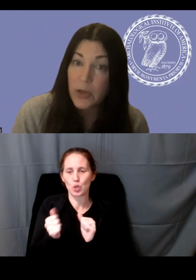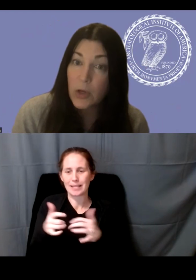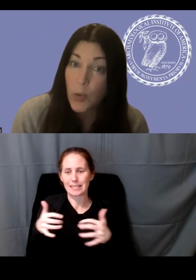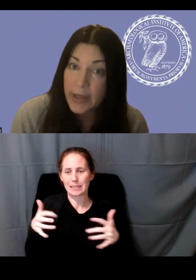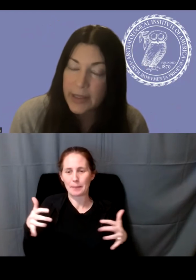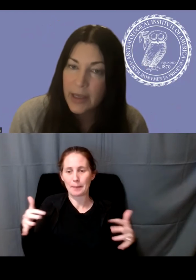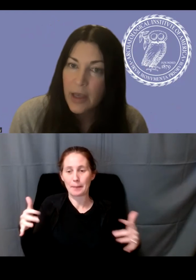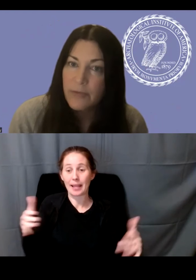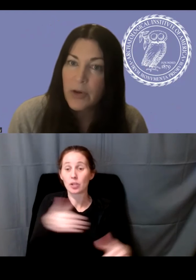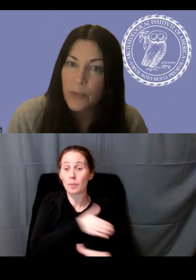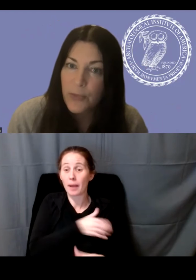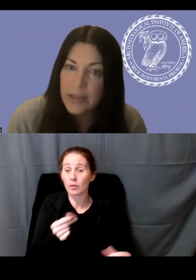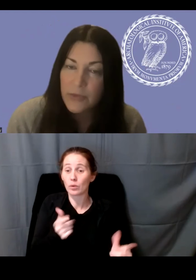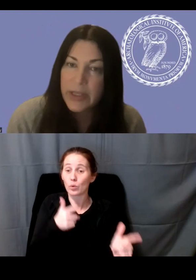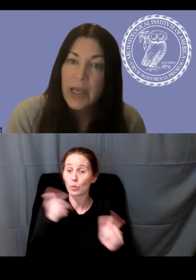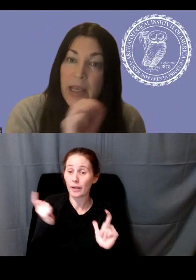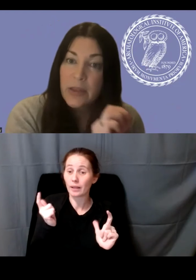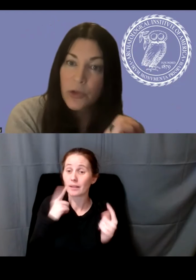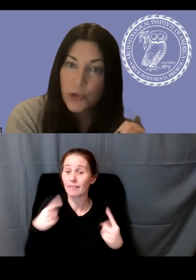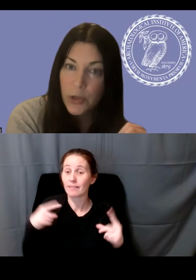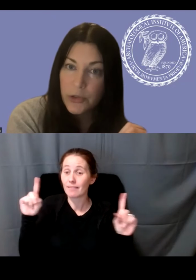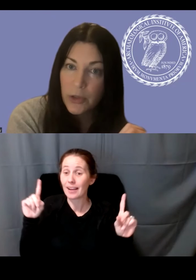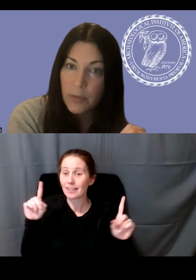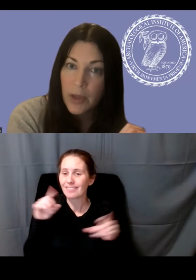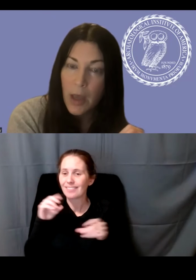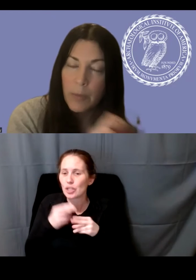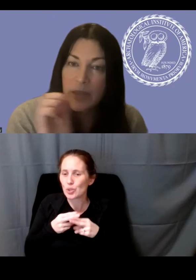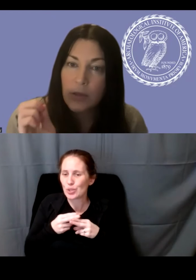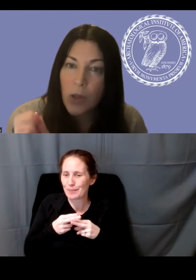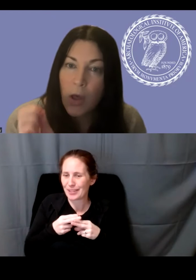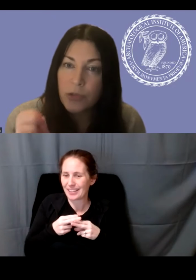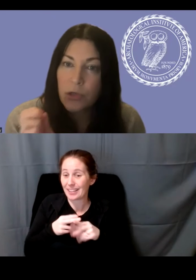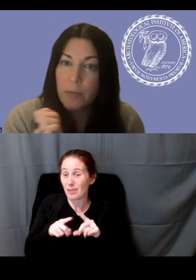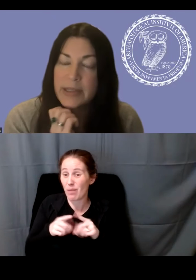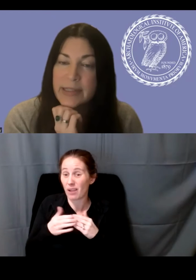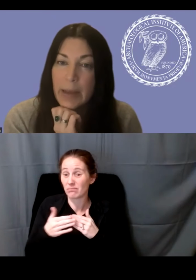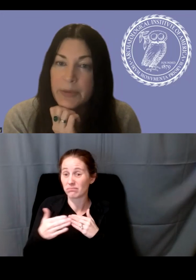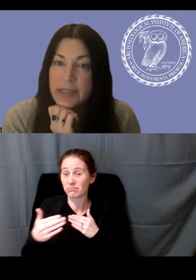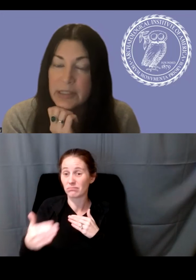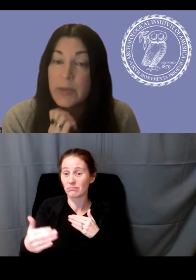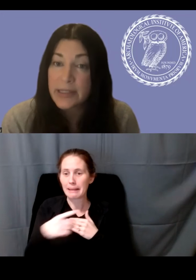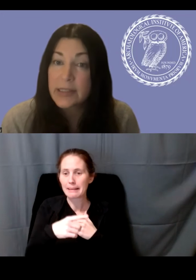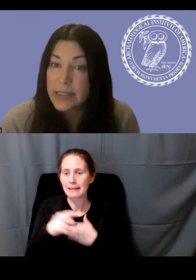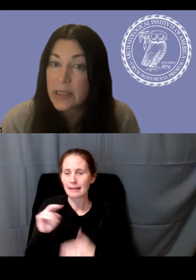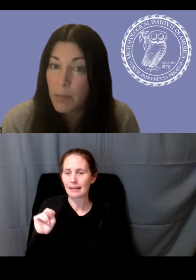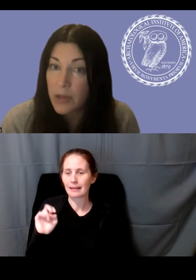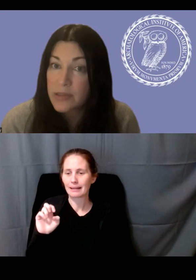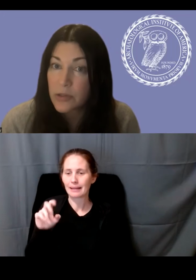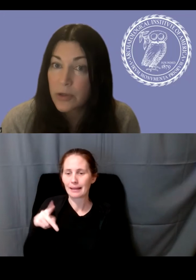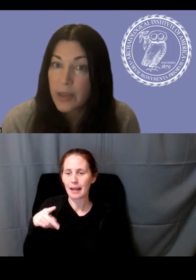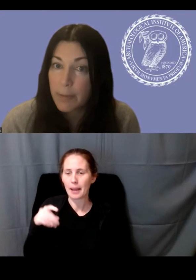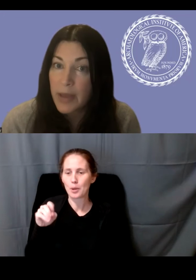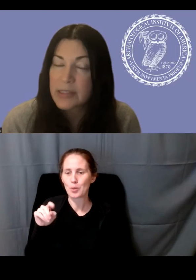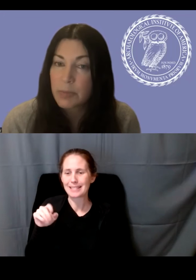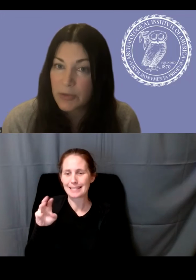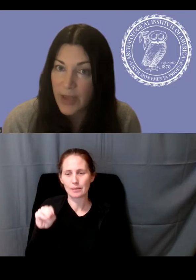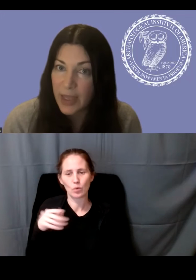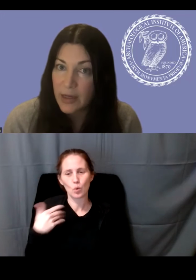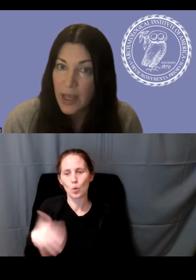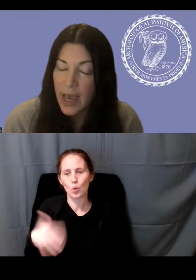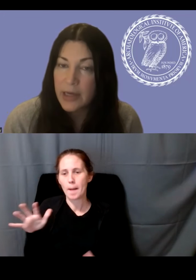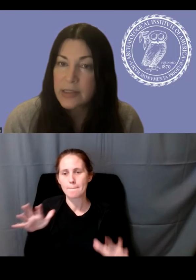power very quickly, very effectively in the short term. But in the long term, this nepotism is indeed a monster that must